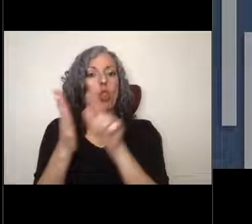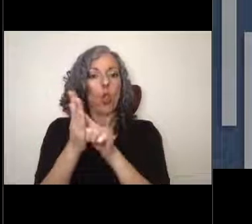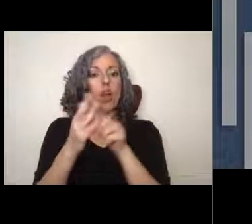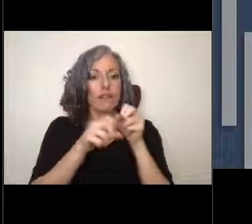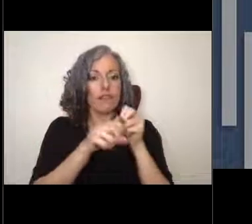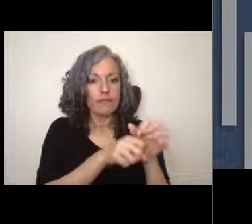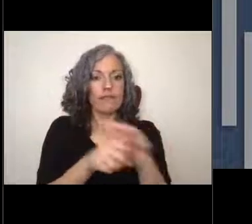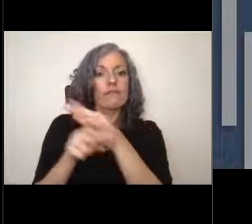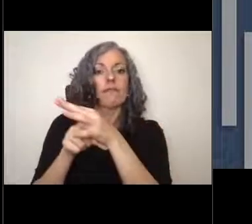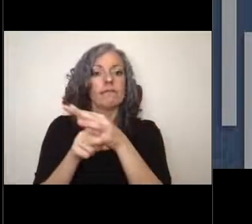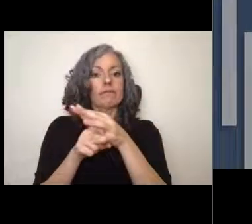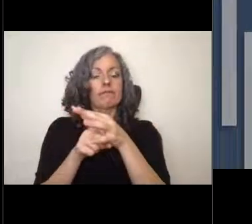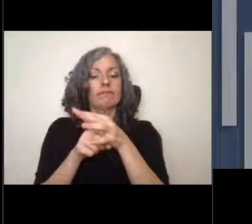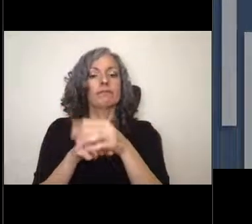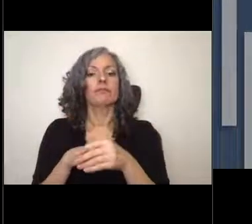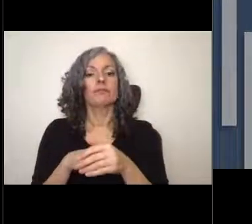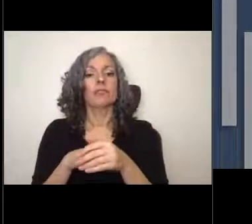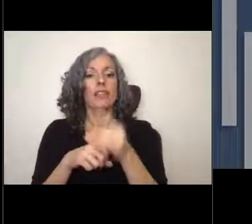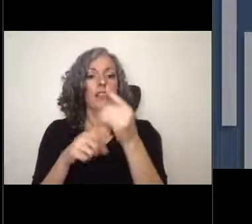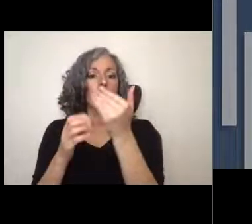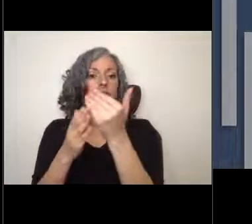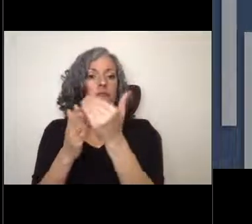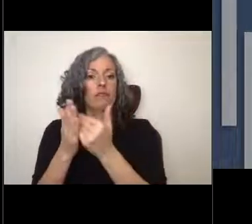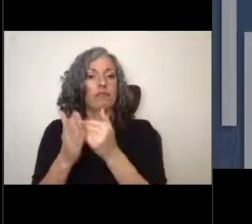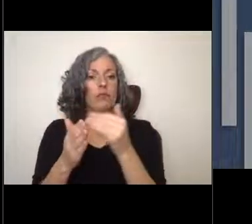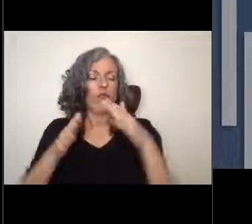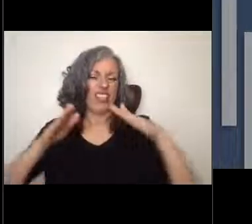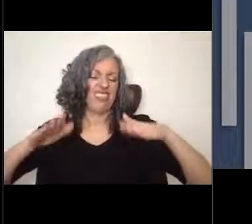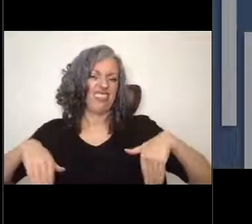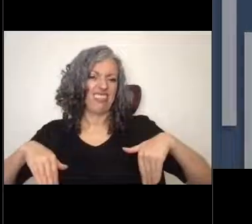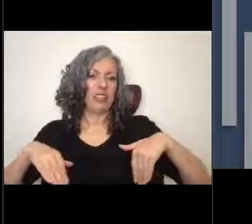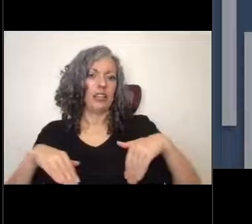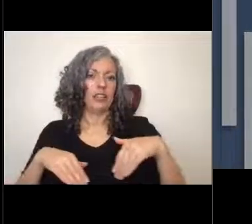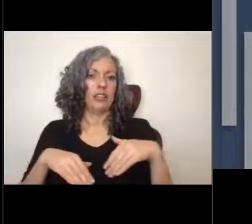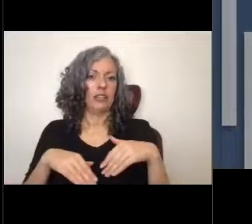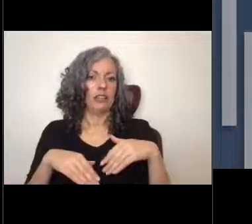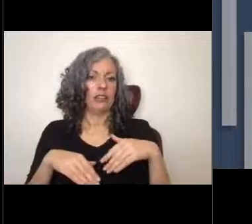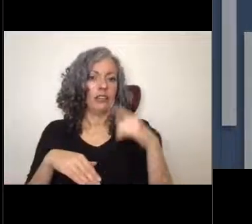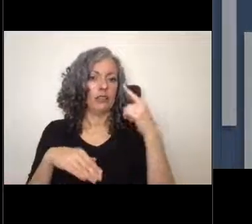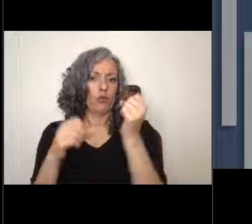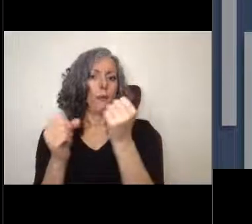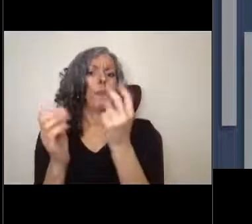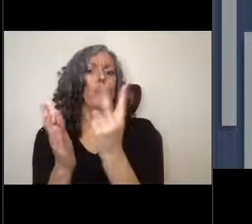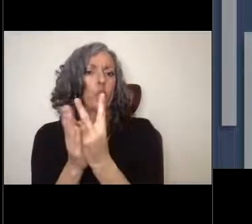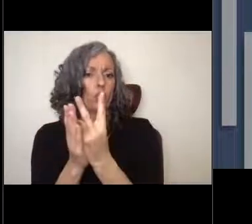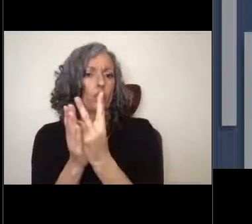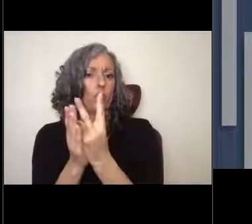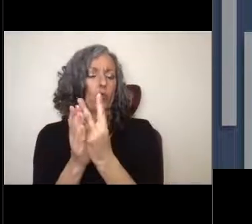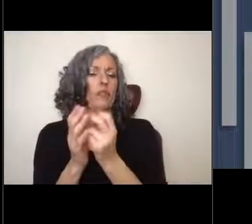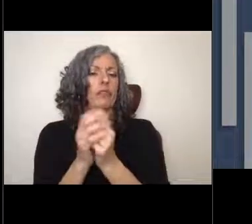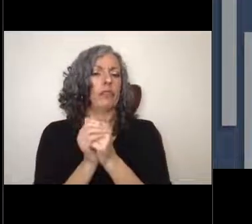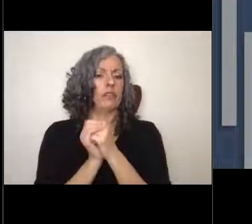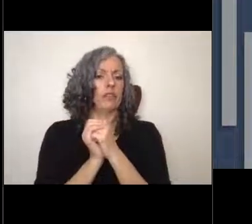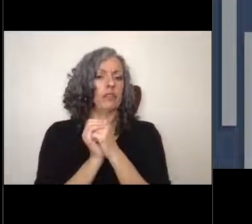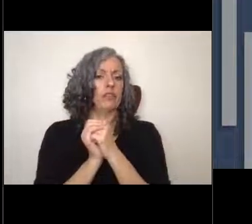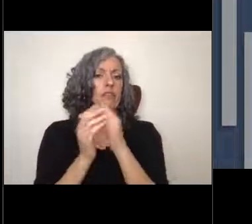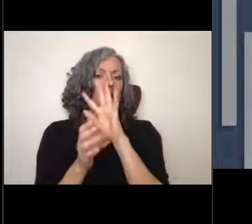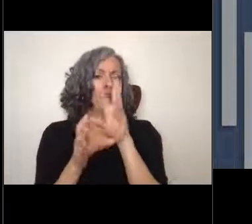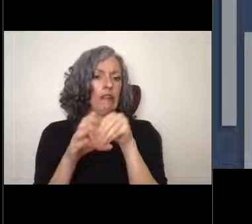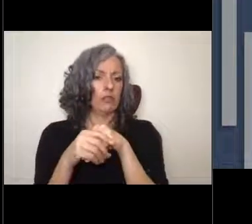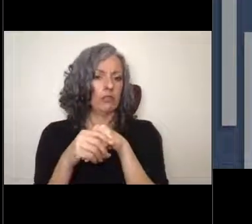commission. 3 of these bills relate to the commission's responsibility to approve relinquishments,